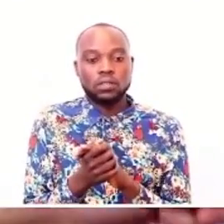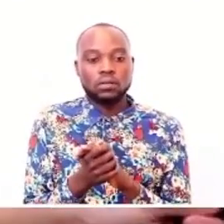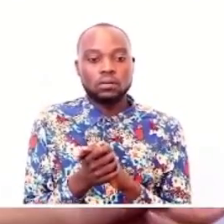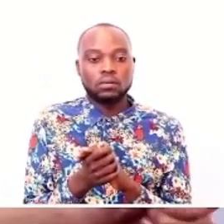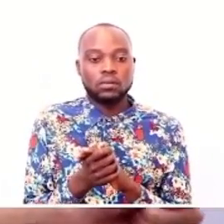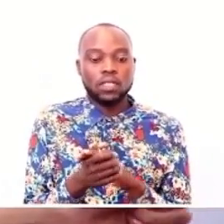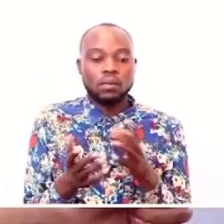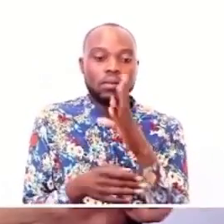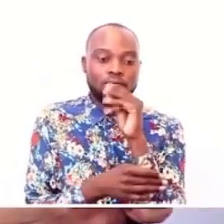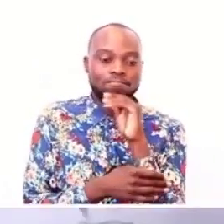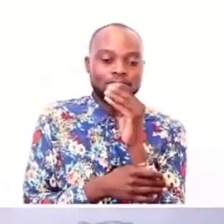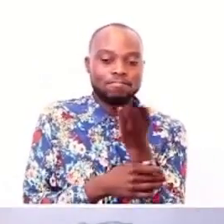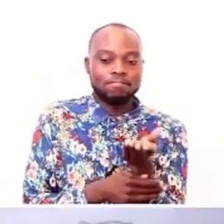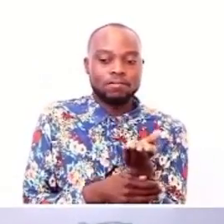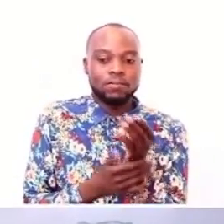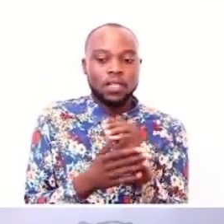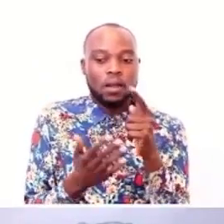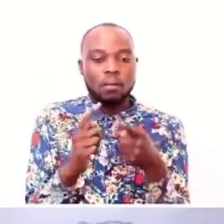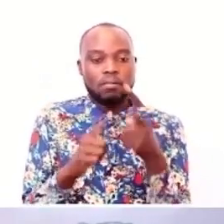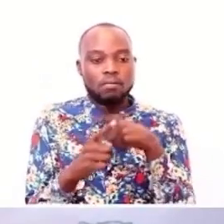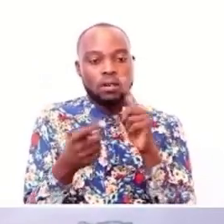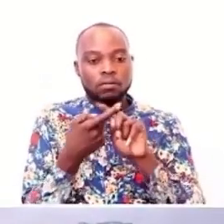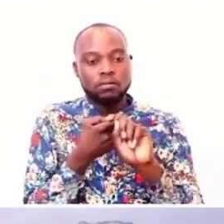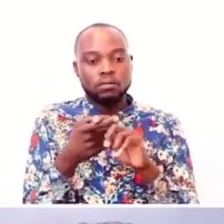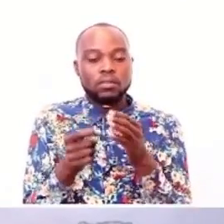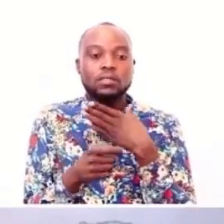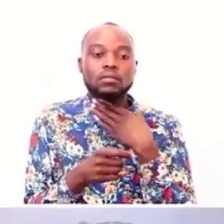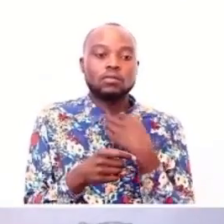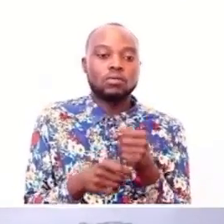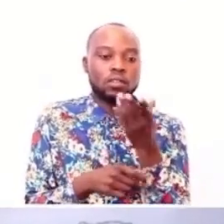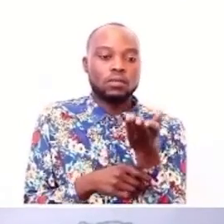speak about solidarity, and I like that